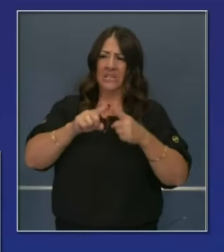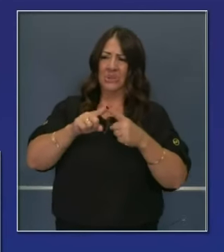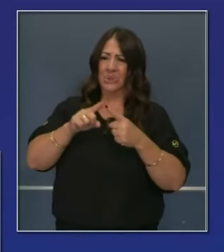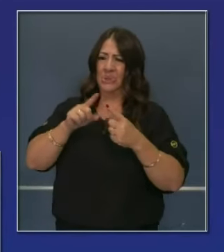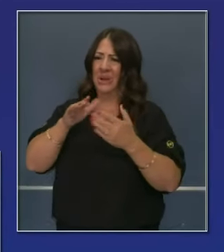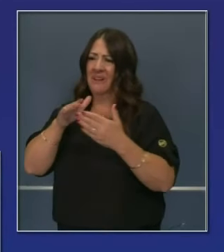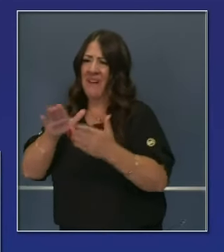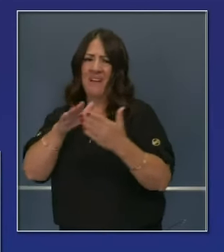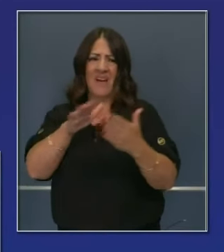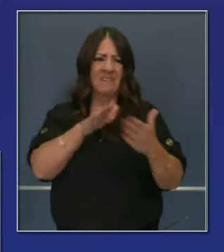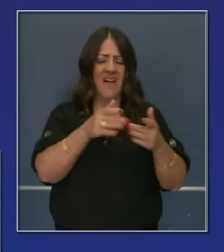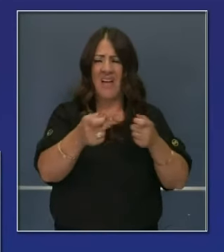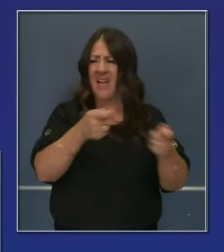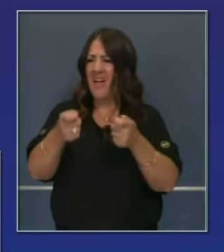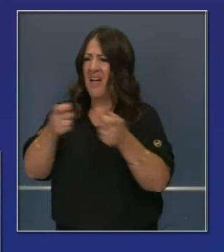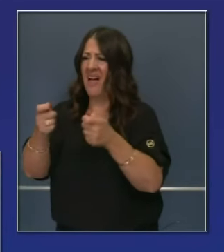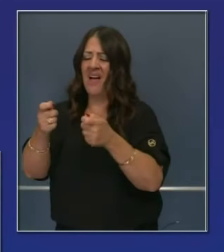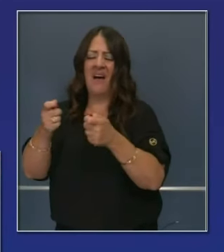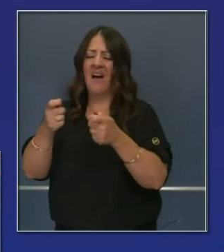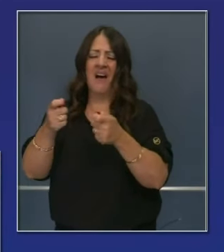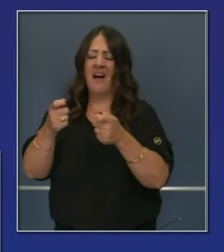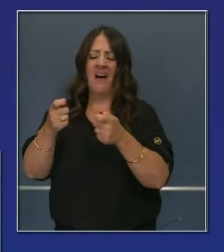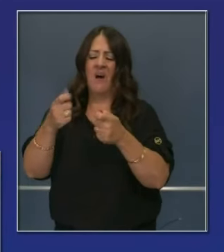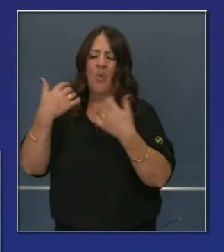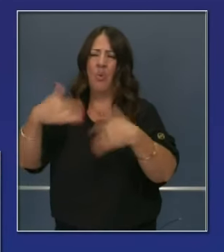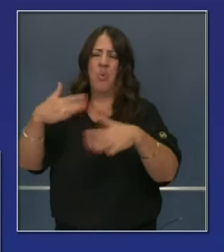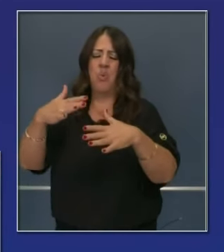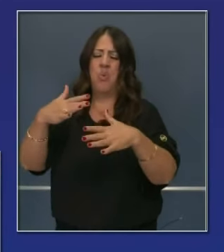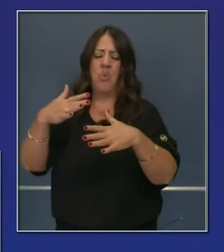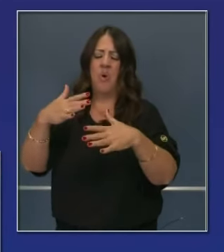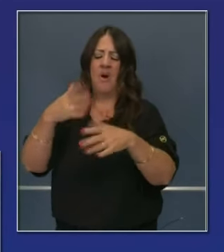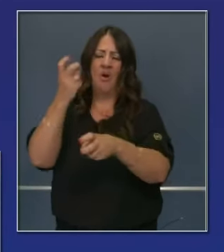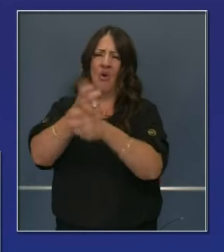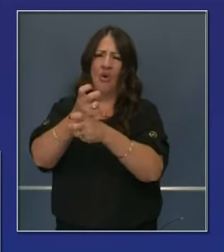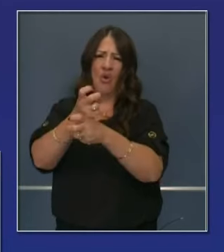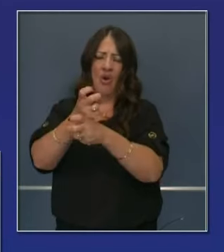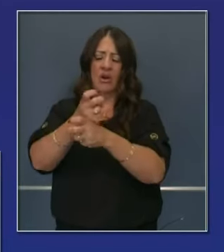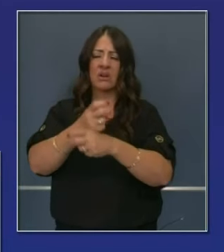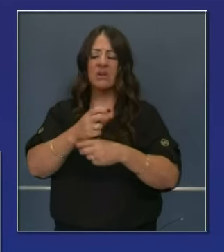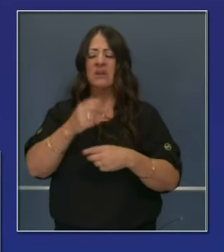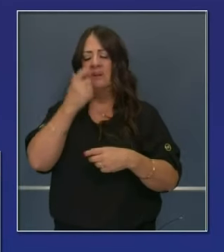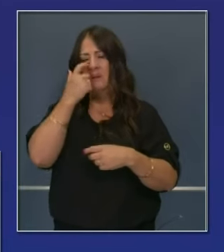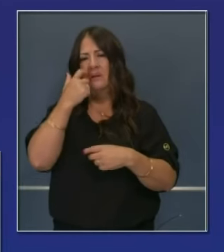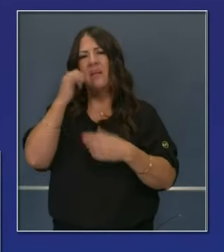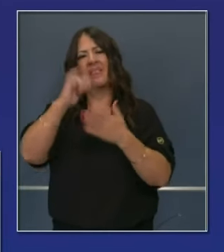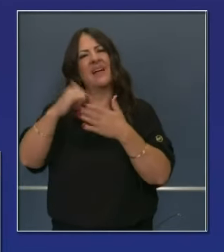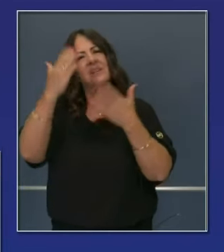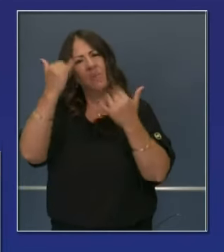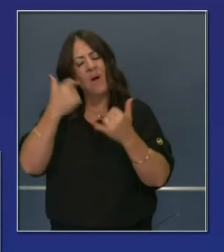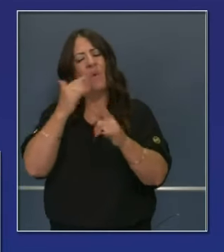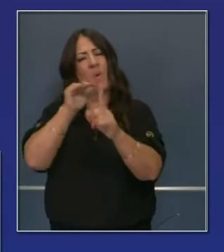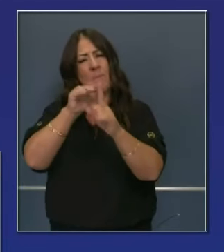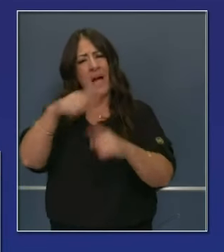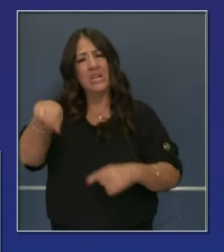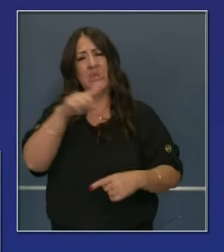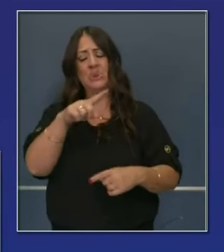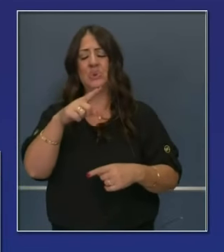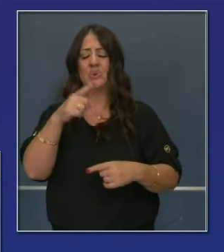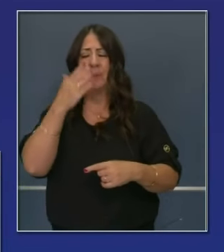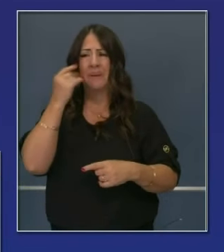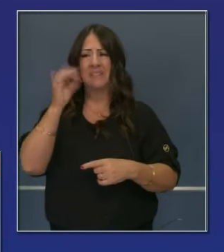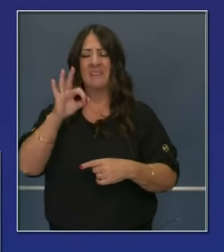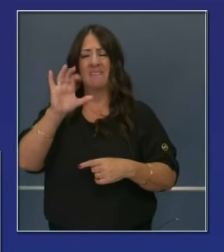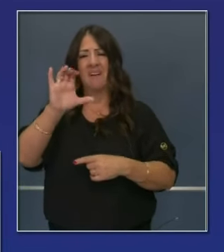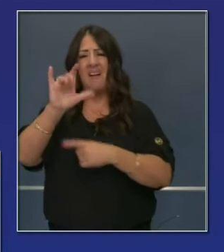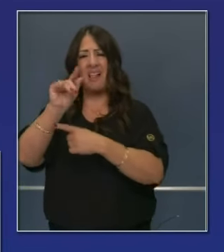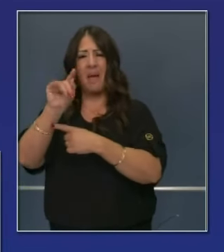Nature has provided us. Again, she's joined the climate conversation. I'll remind you what's been said by many others